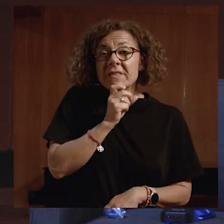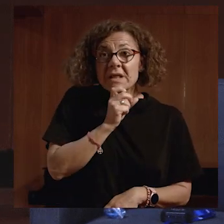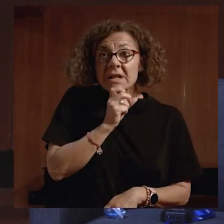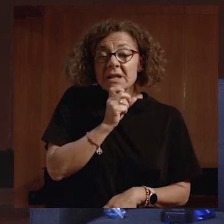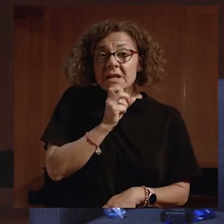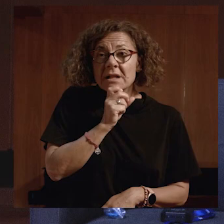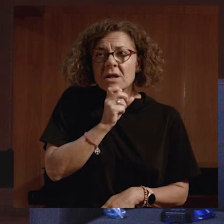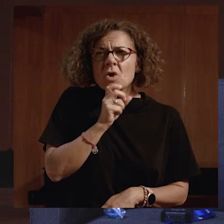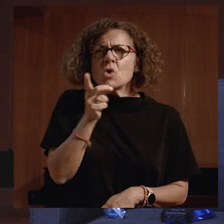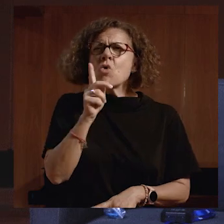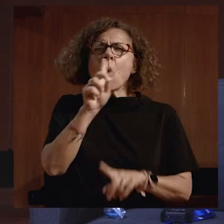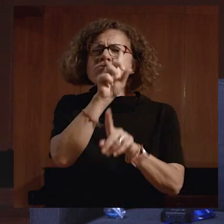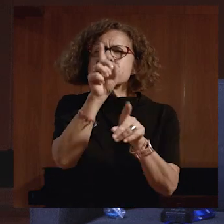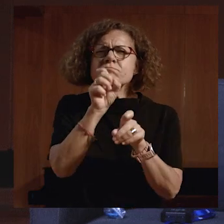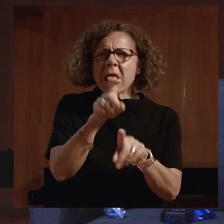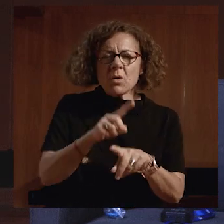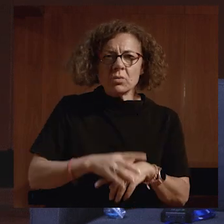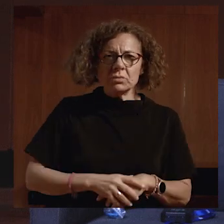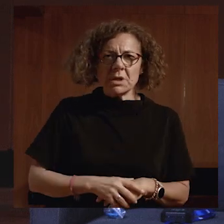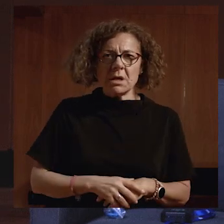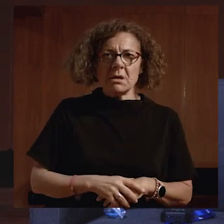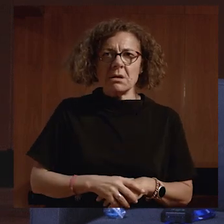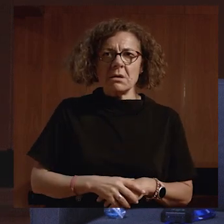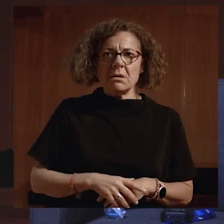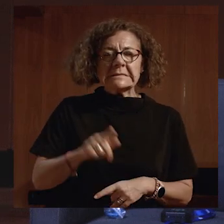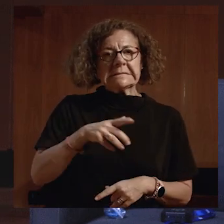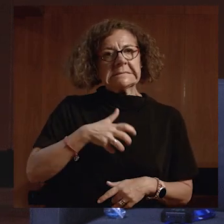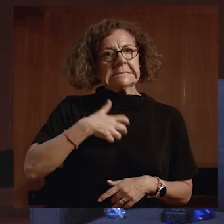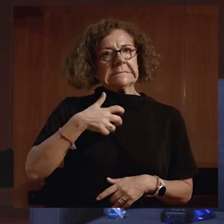one. Who are you doing this for?